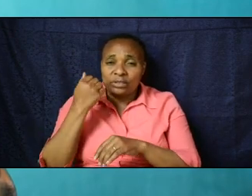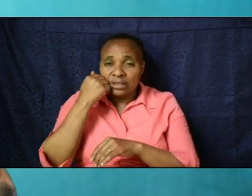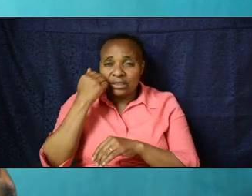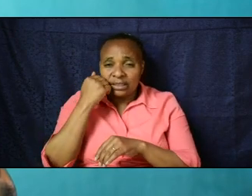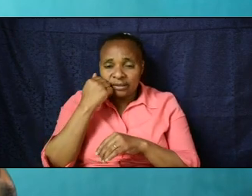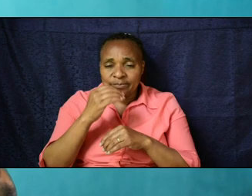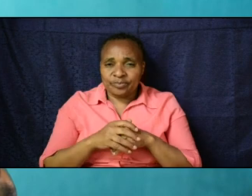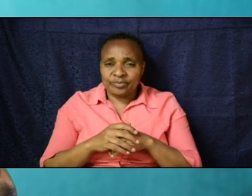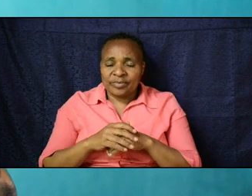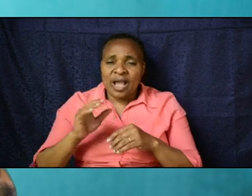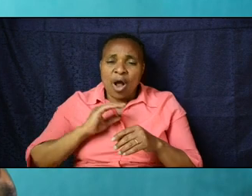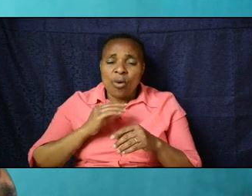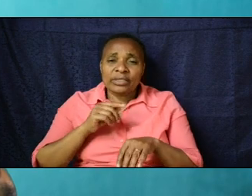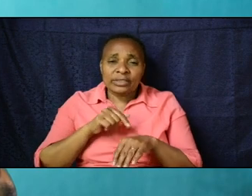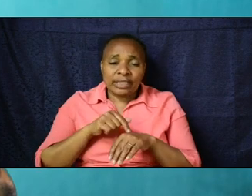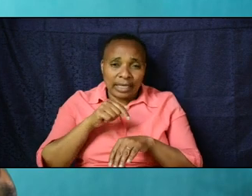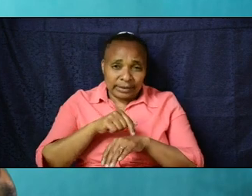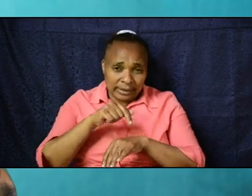In our time,